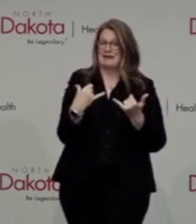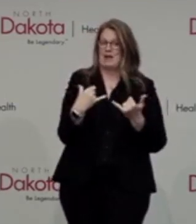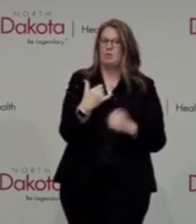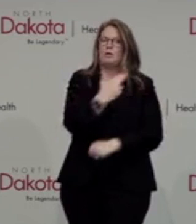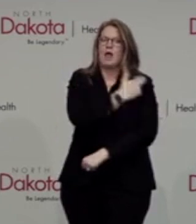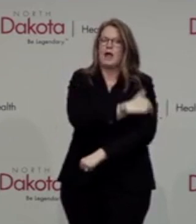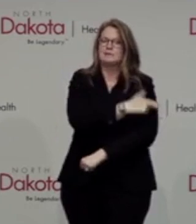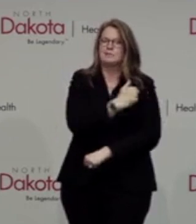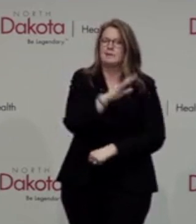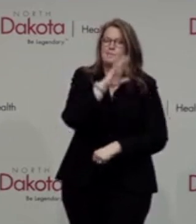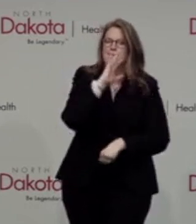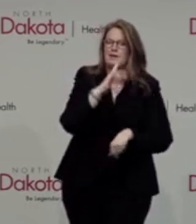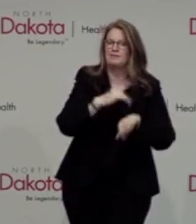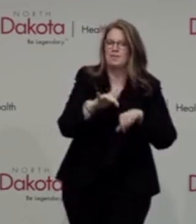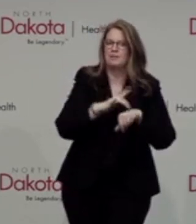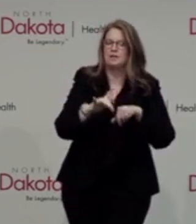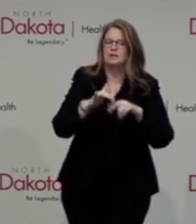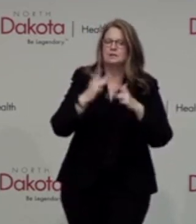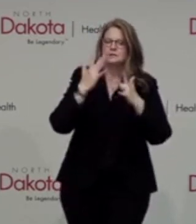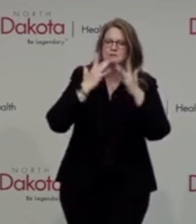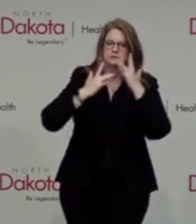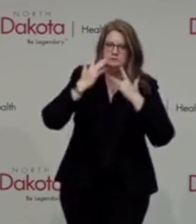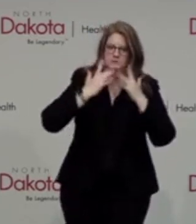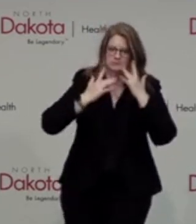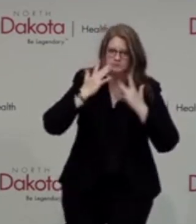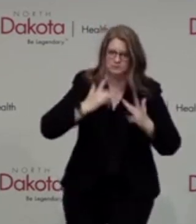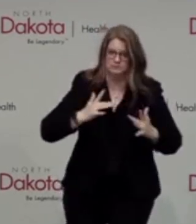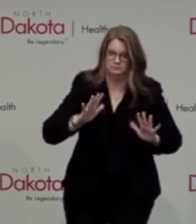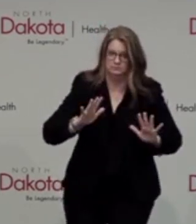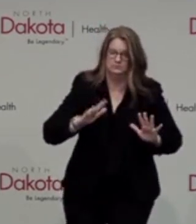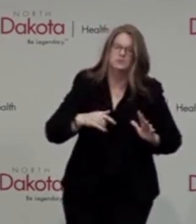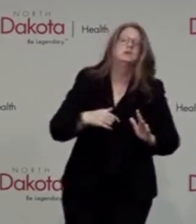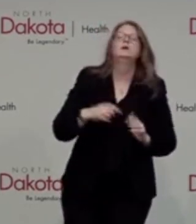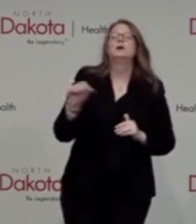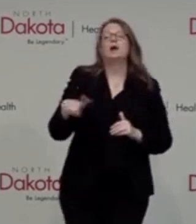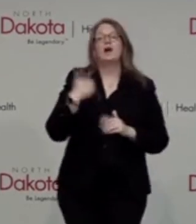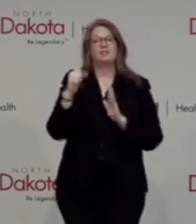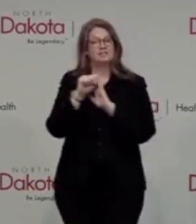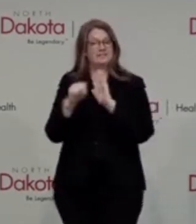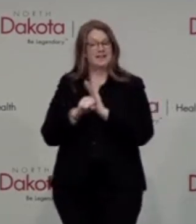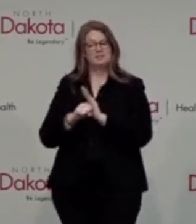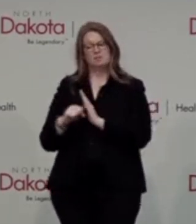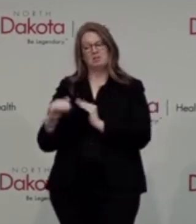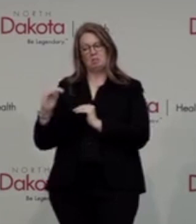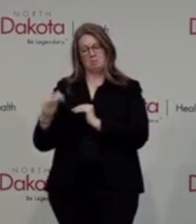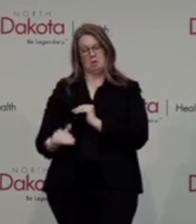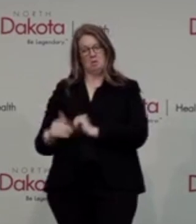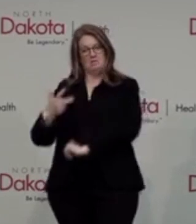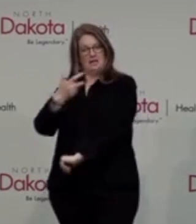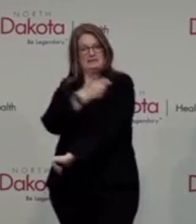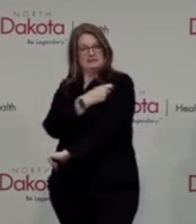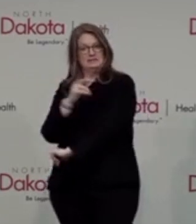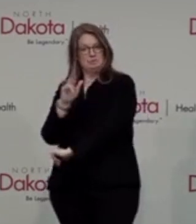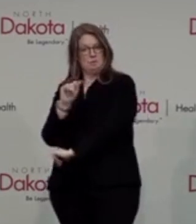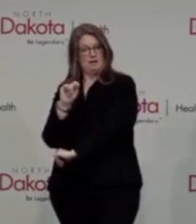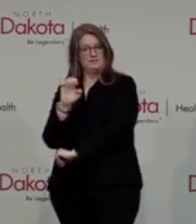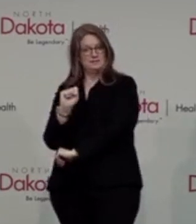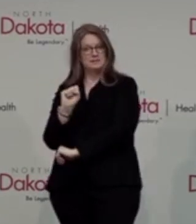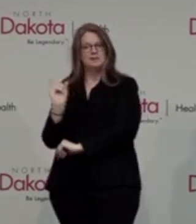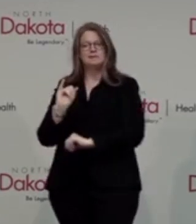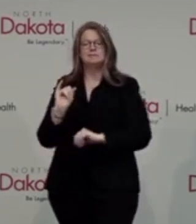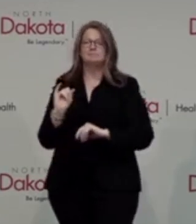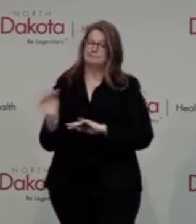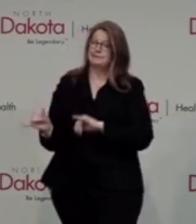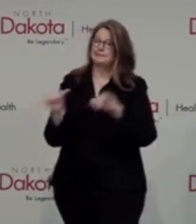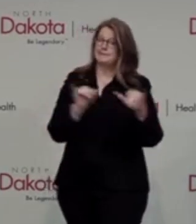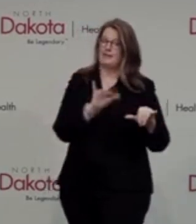is present and looming. Other states with comparatively low vaccination rates, other states like North